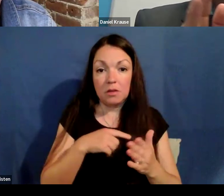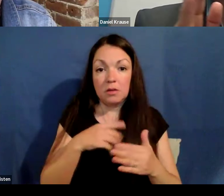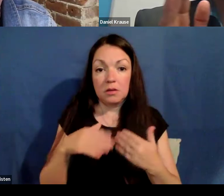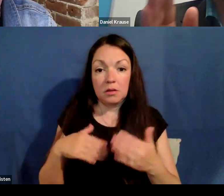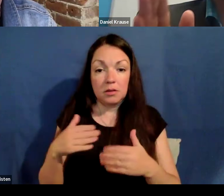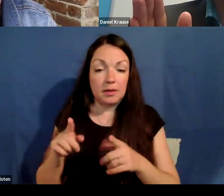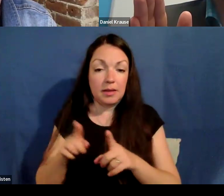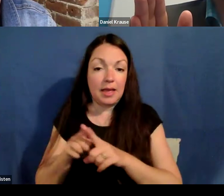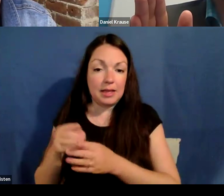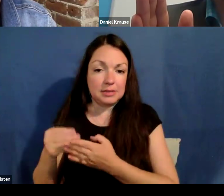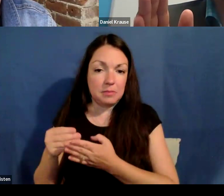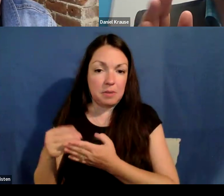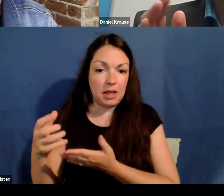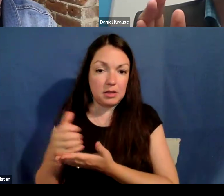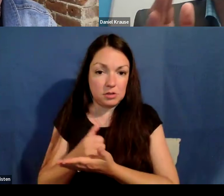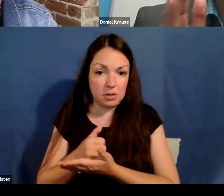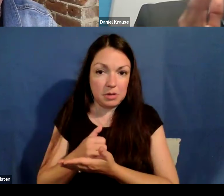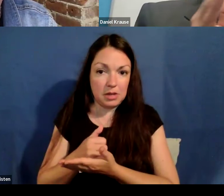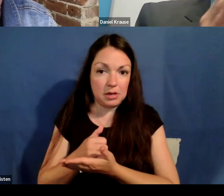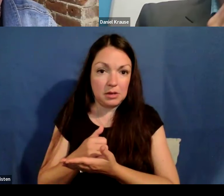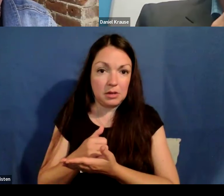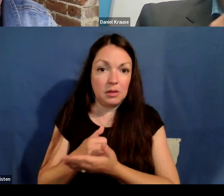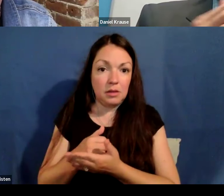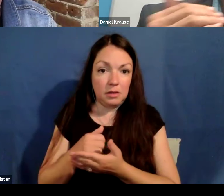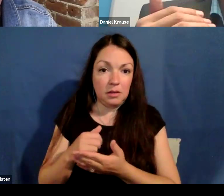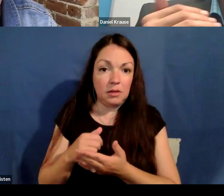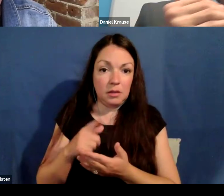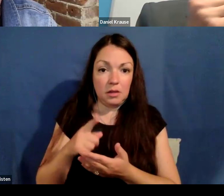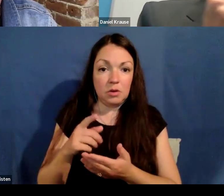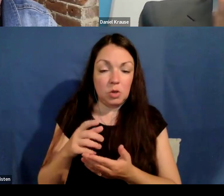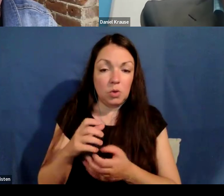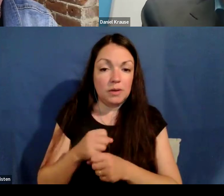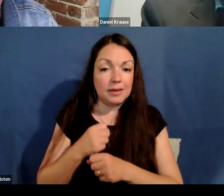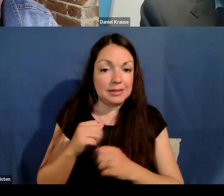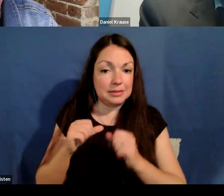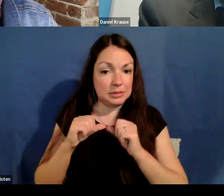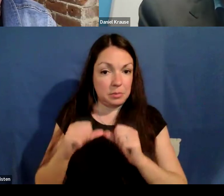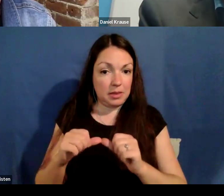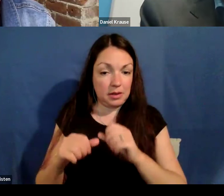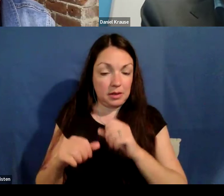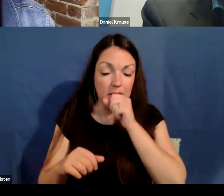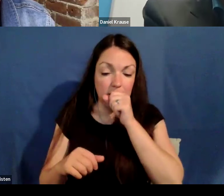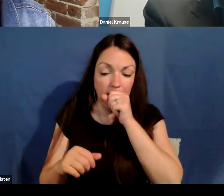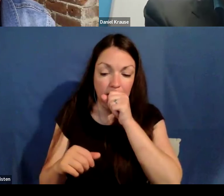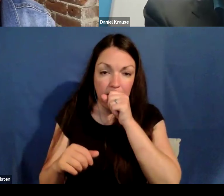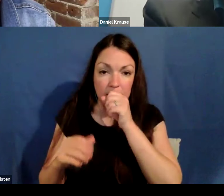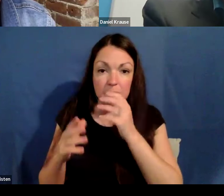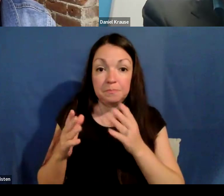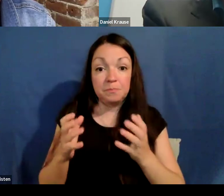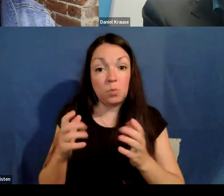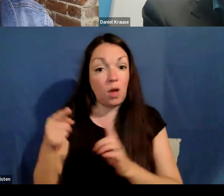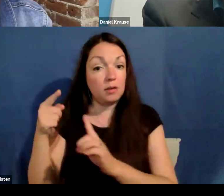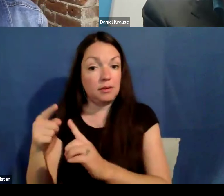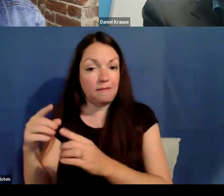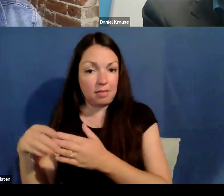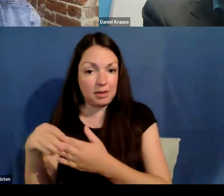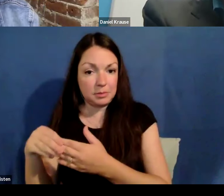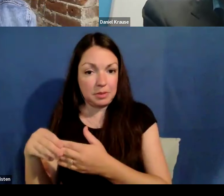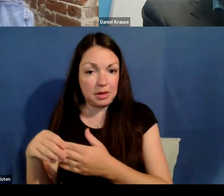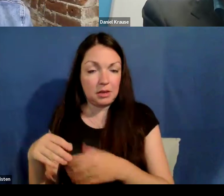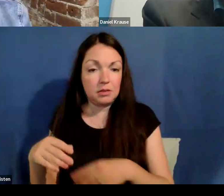money comes in. That adds to your flexibility. Move towards flexibility. Avoid putting yourself in high